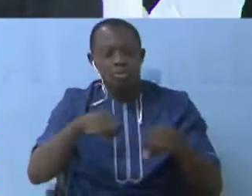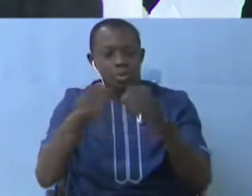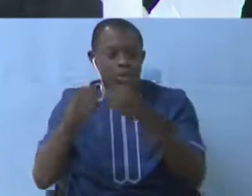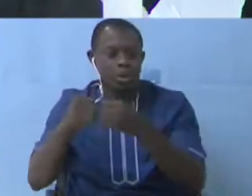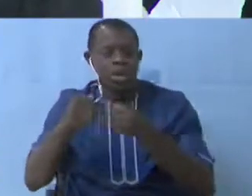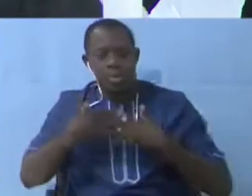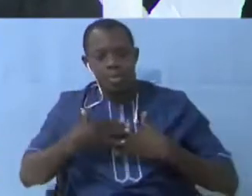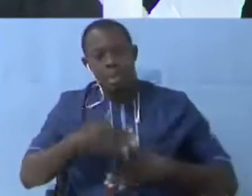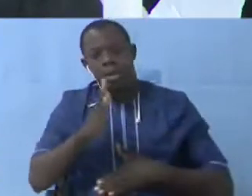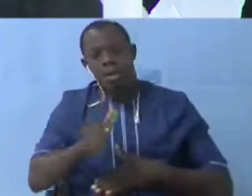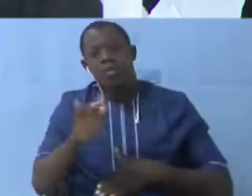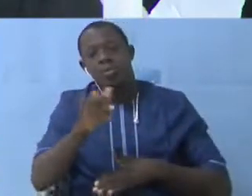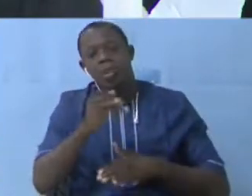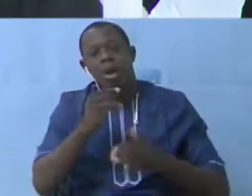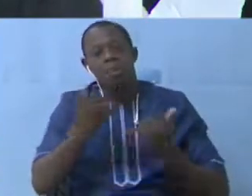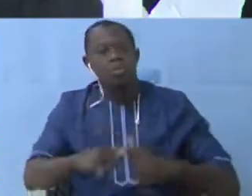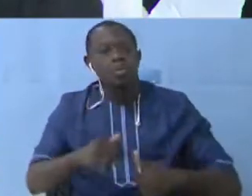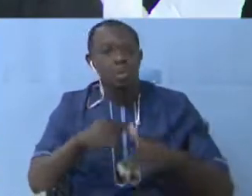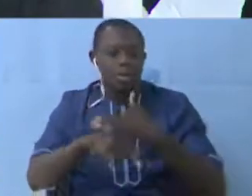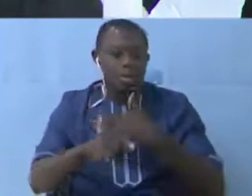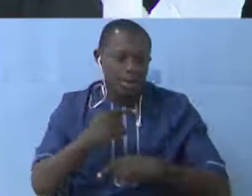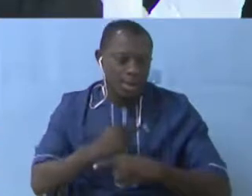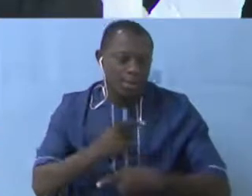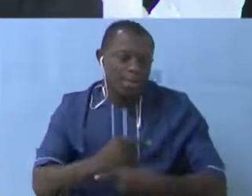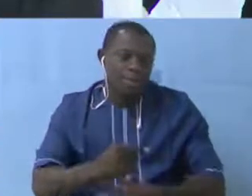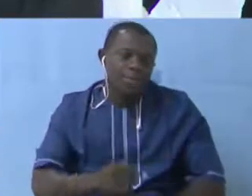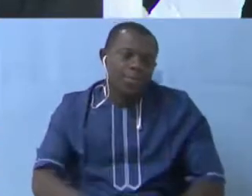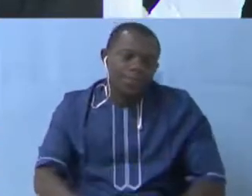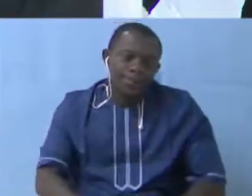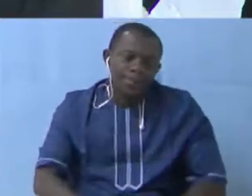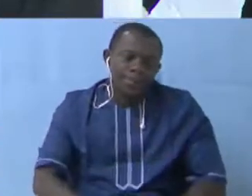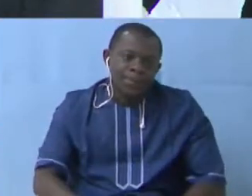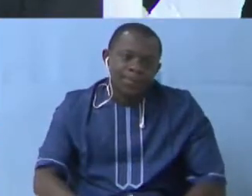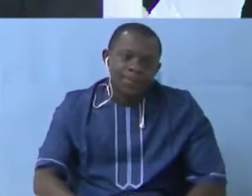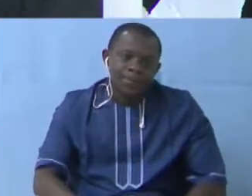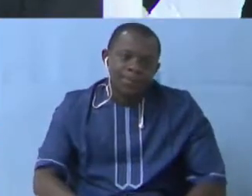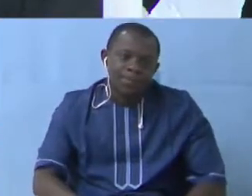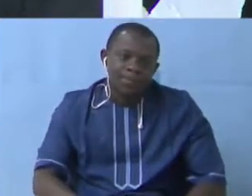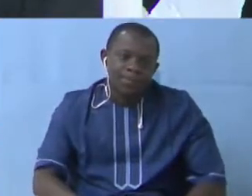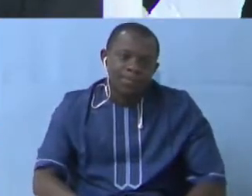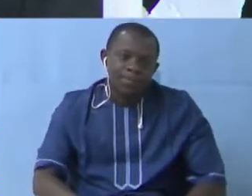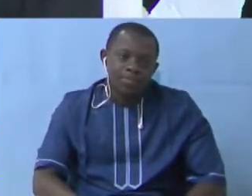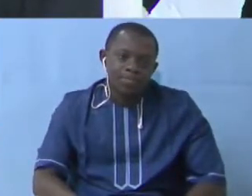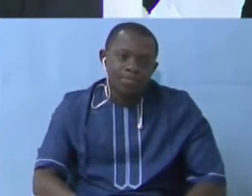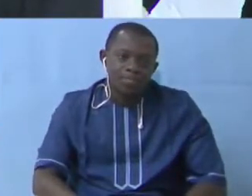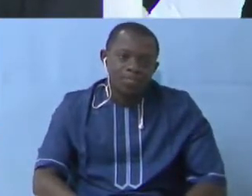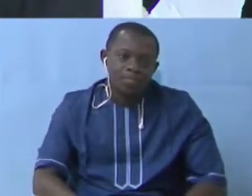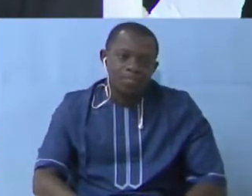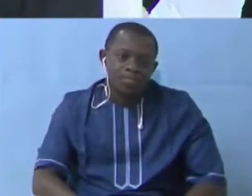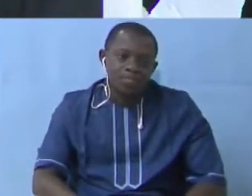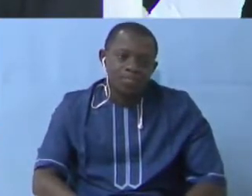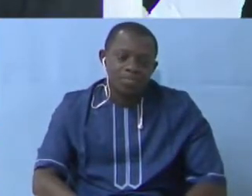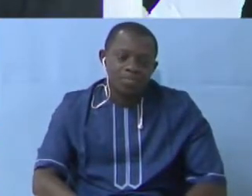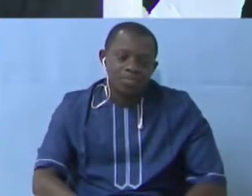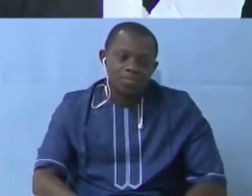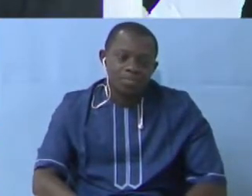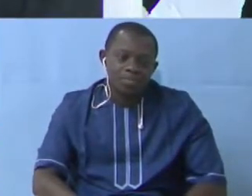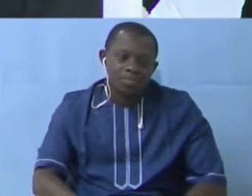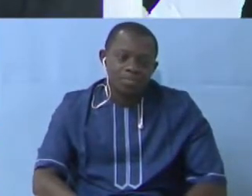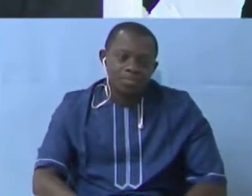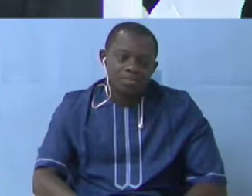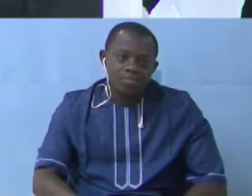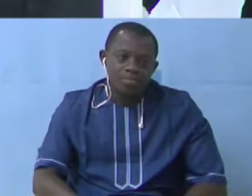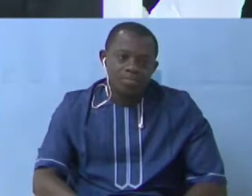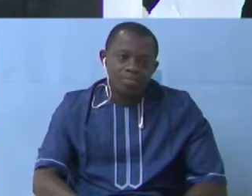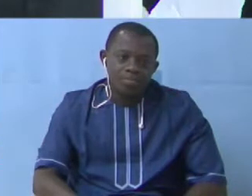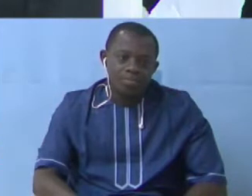rights that occurred here. yàkkamti naa torop nag pour déglu sa kàddu yu mujj yoo xam ne dinga ko fi mun a gaaral ci ay anam yoo xam ne